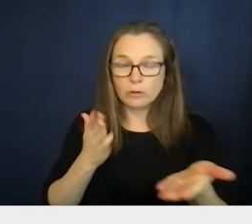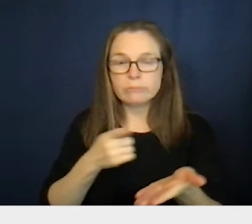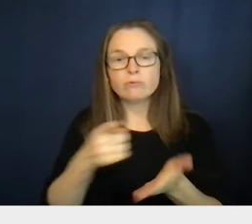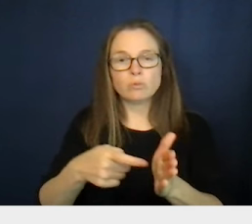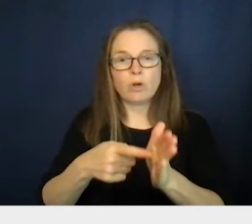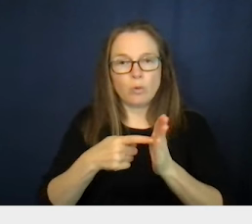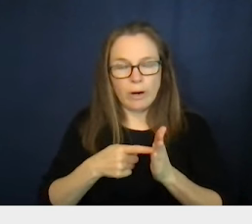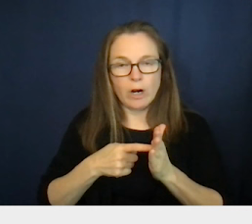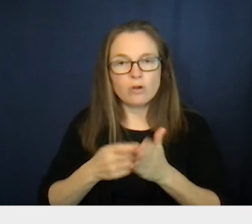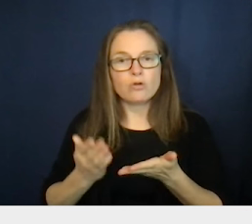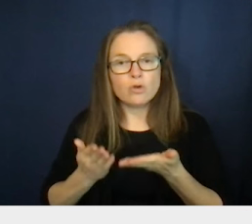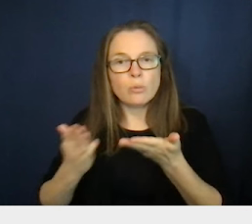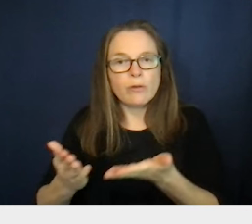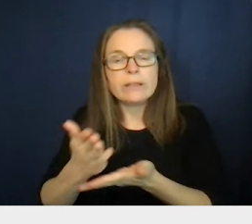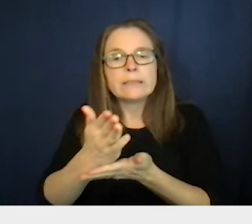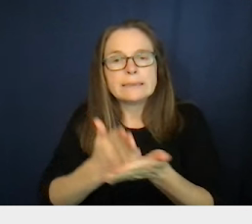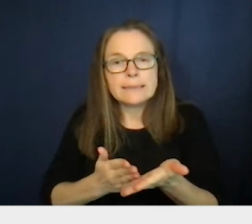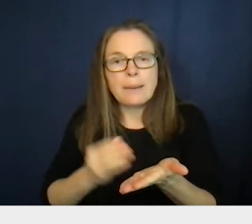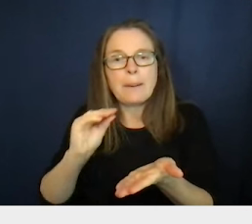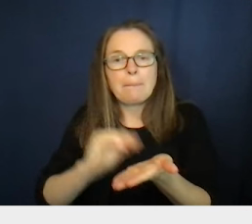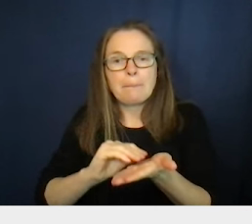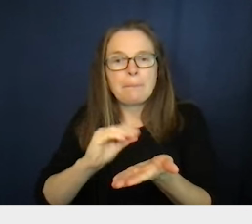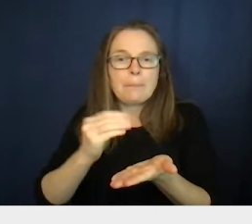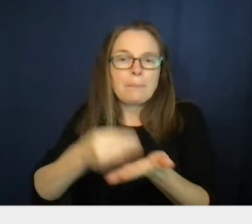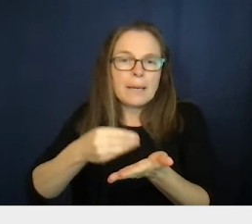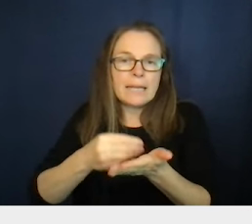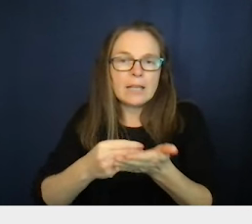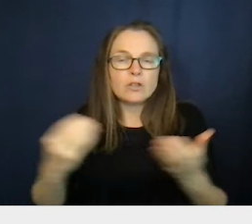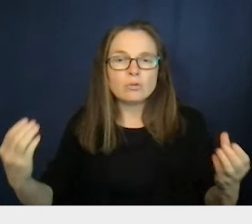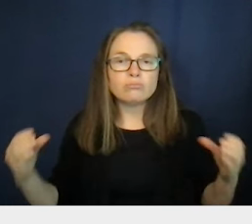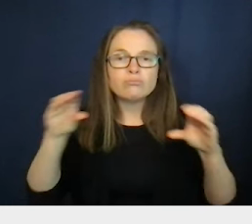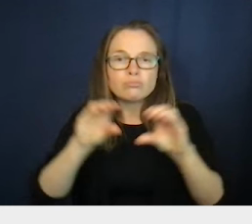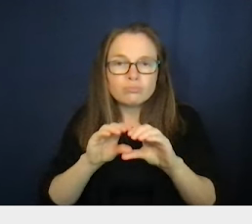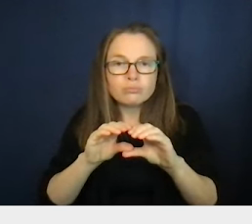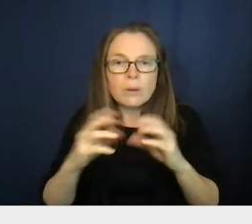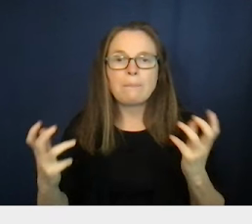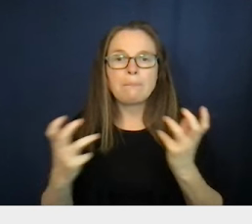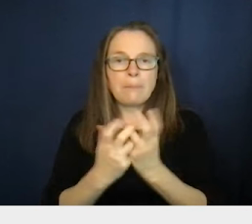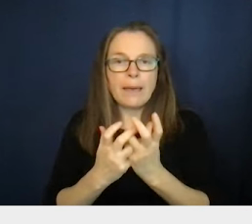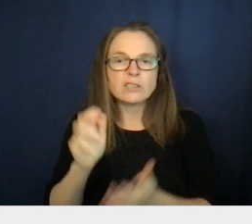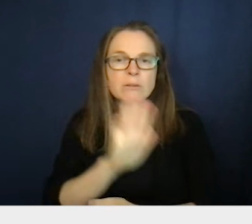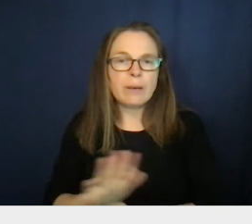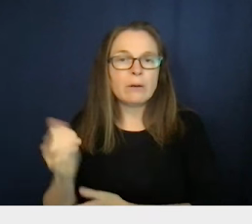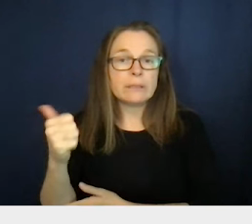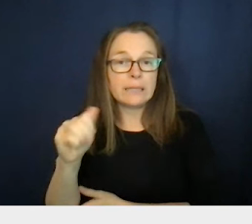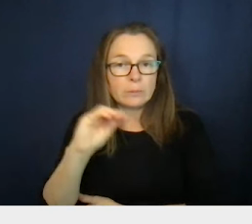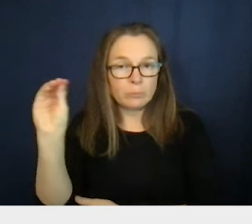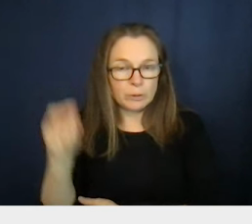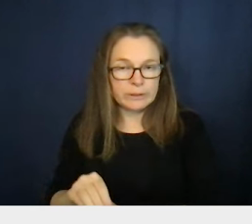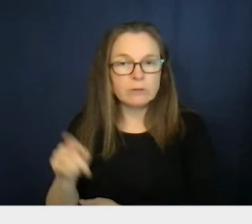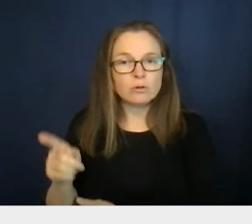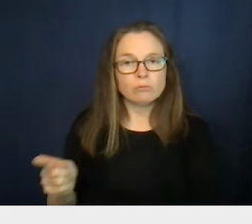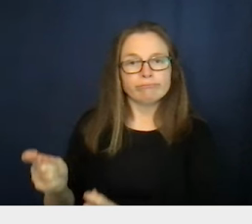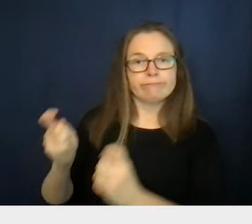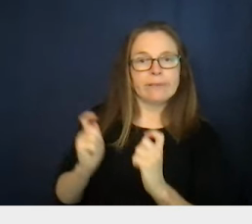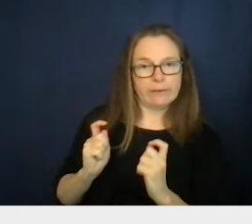provide some level of match in their budget, about 10%. This match is the contractor's contribution